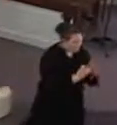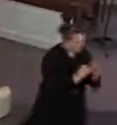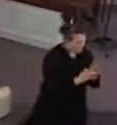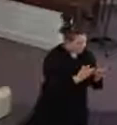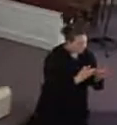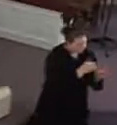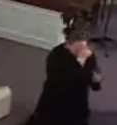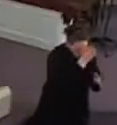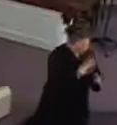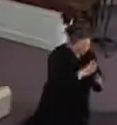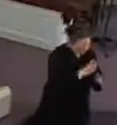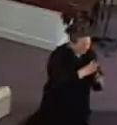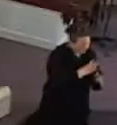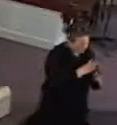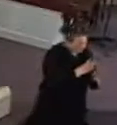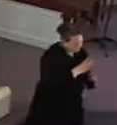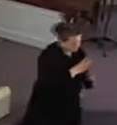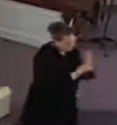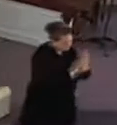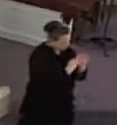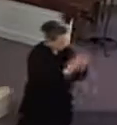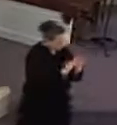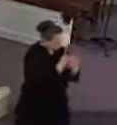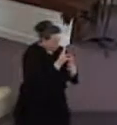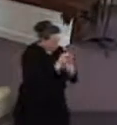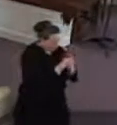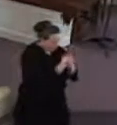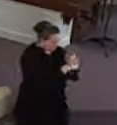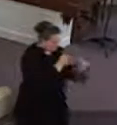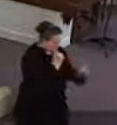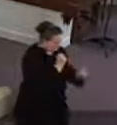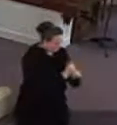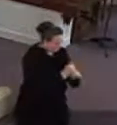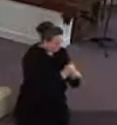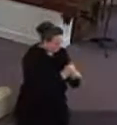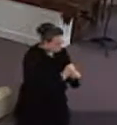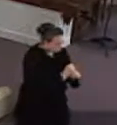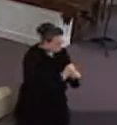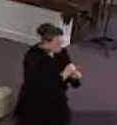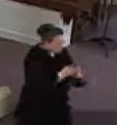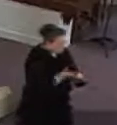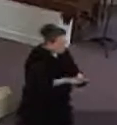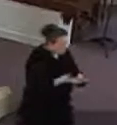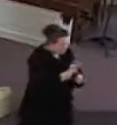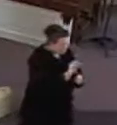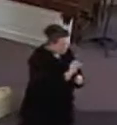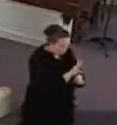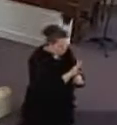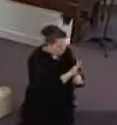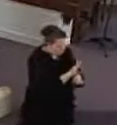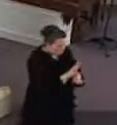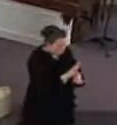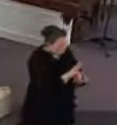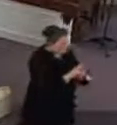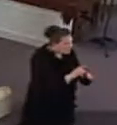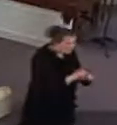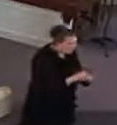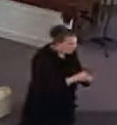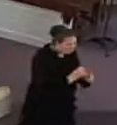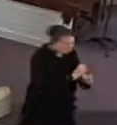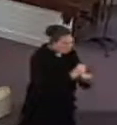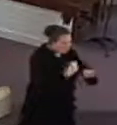had served about 30 years of prison and was on death row, and he got released just a few days ago.